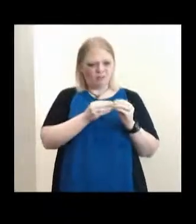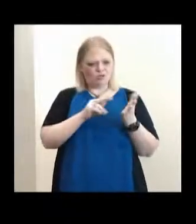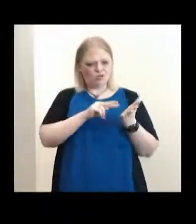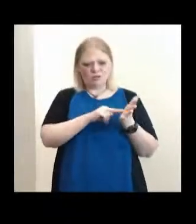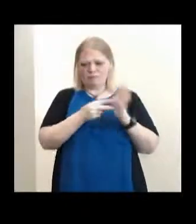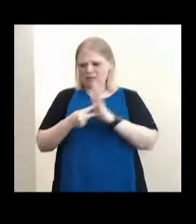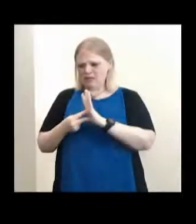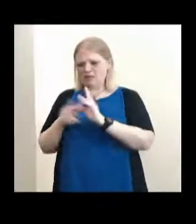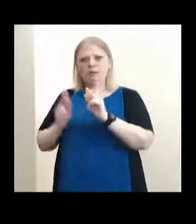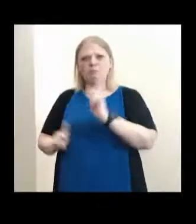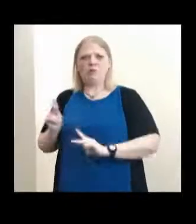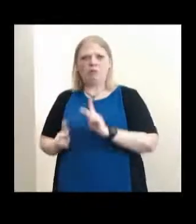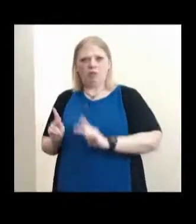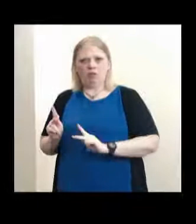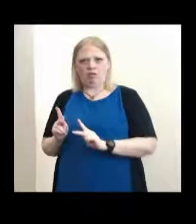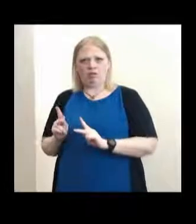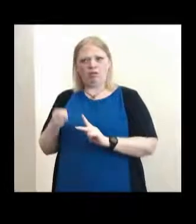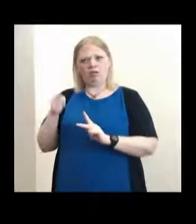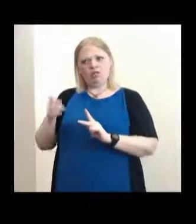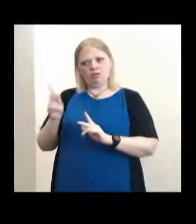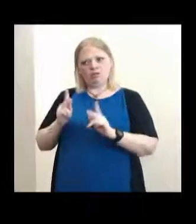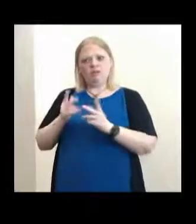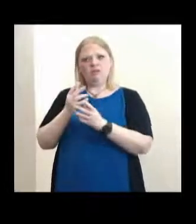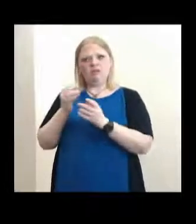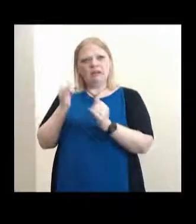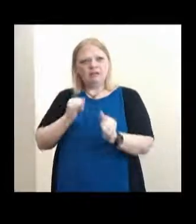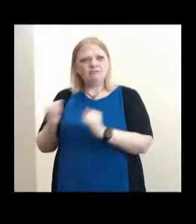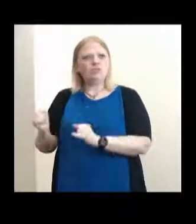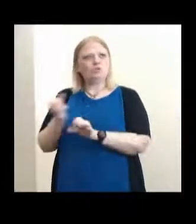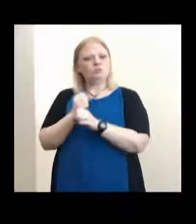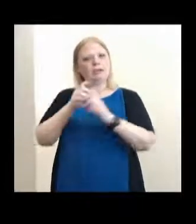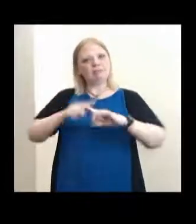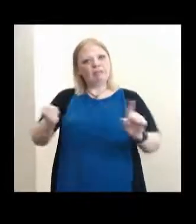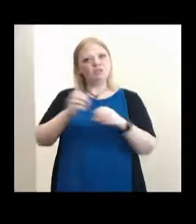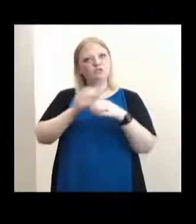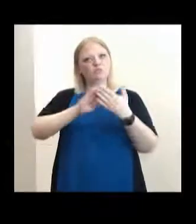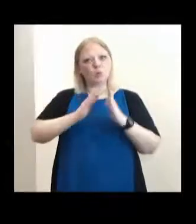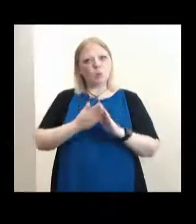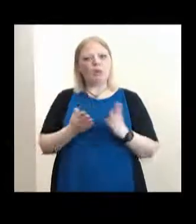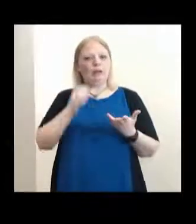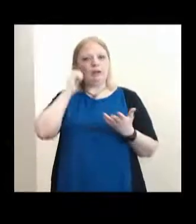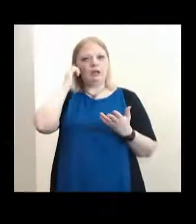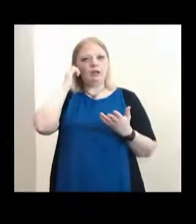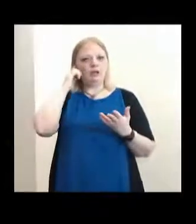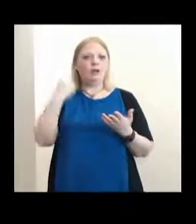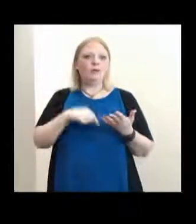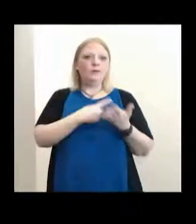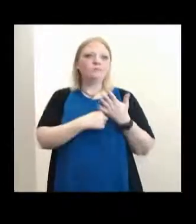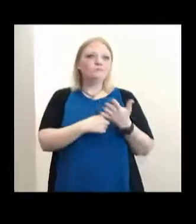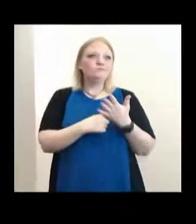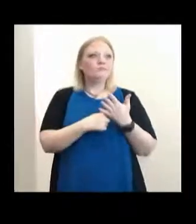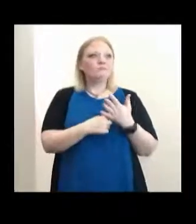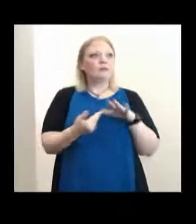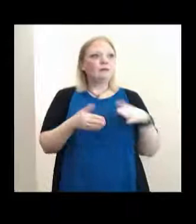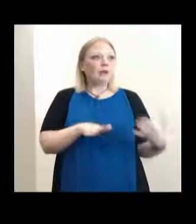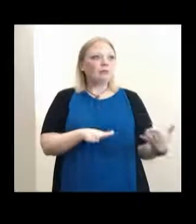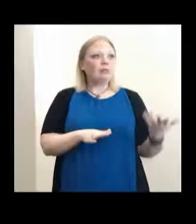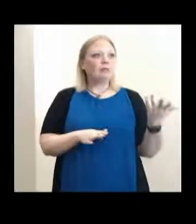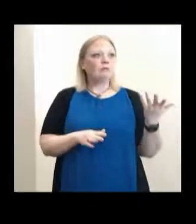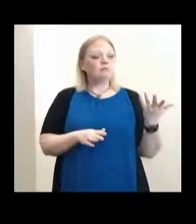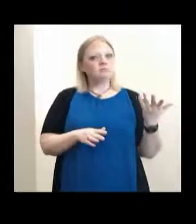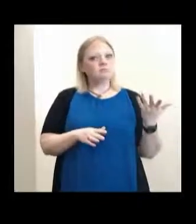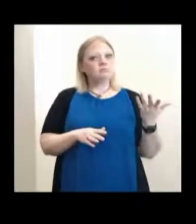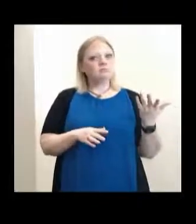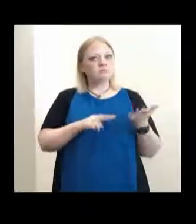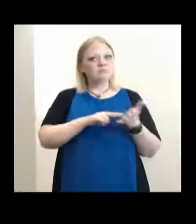are individuals who made a difference in our community. And when we talk about the deaths in our community, we're talking